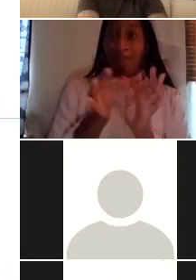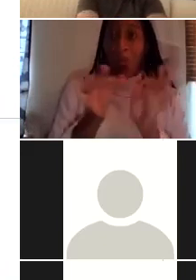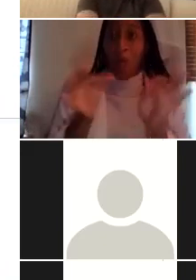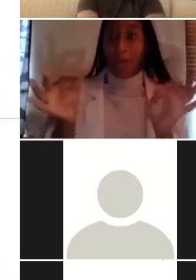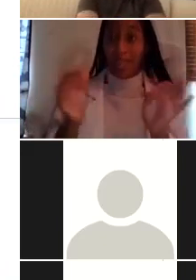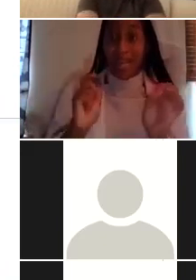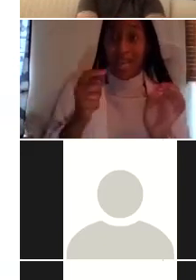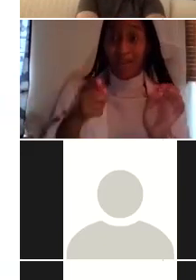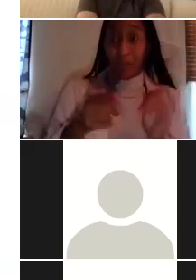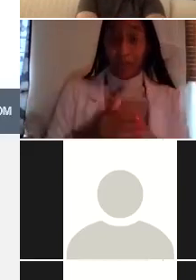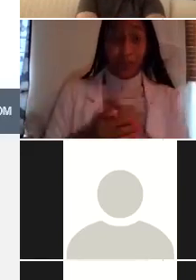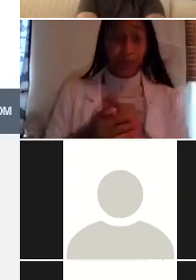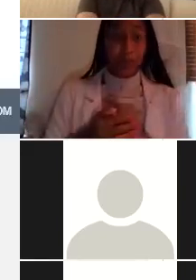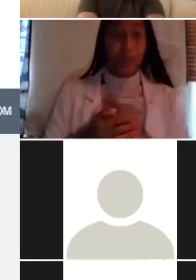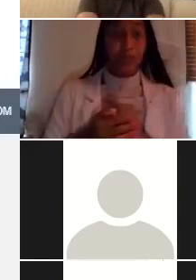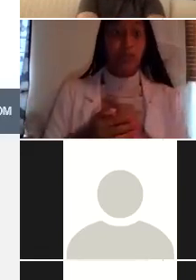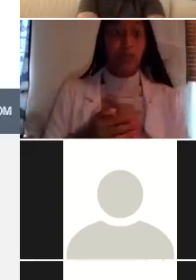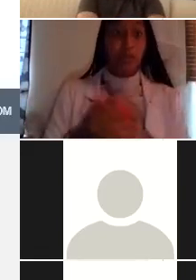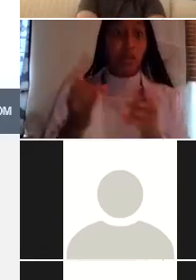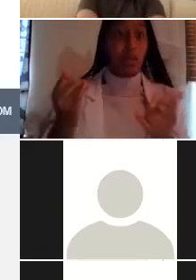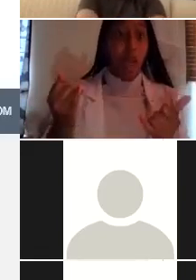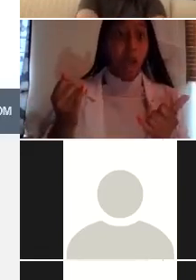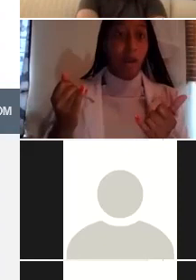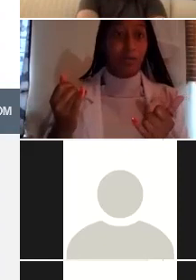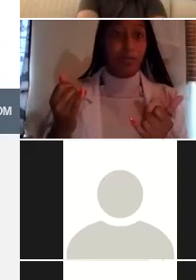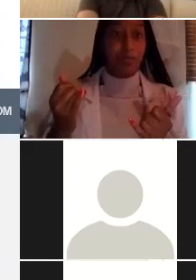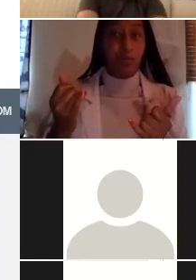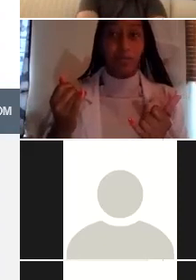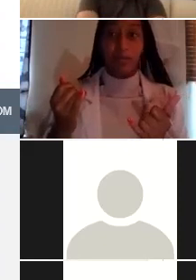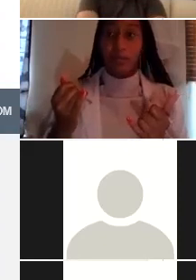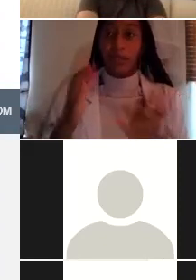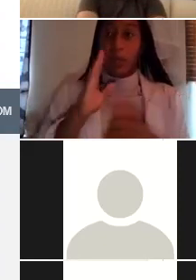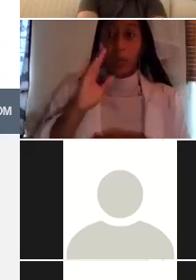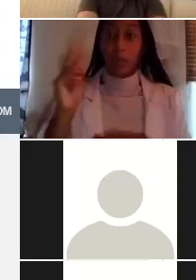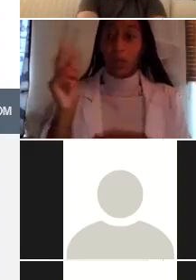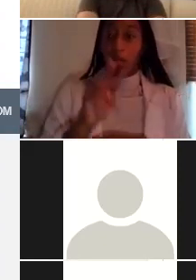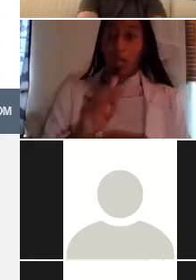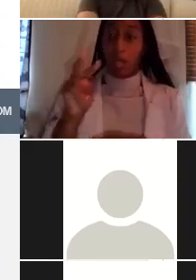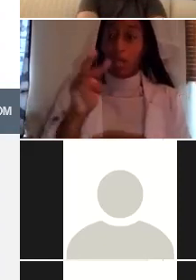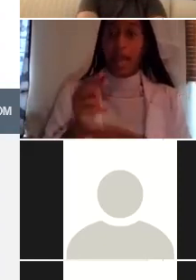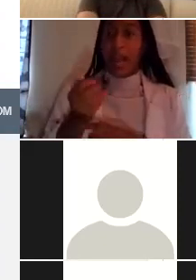All right, heat. Now this is where we will look at a couple of sample problems here shortly.